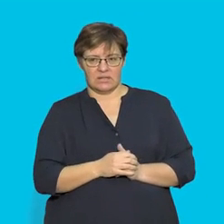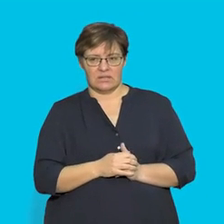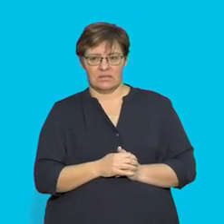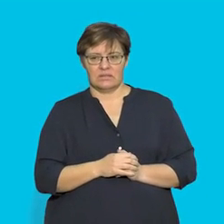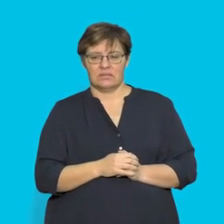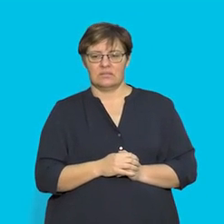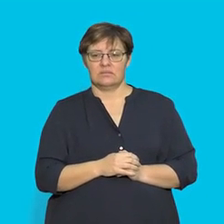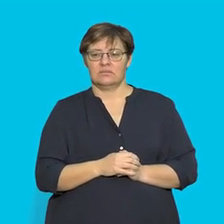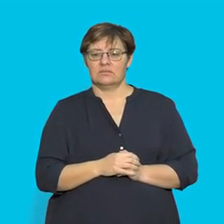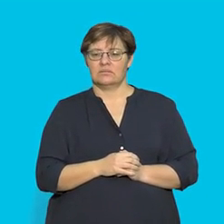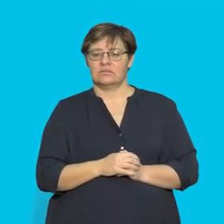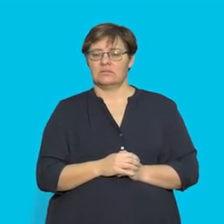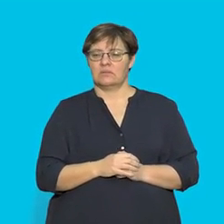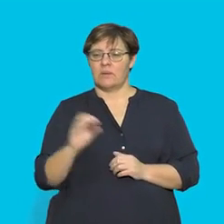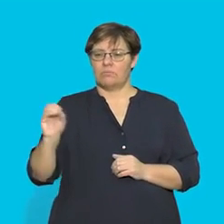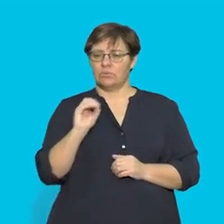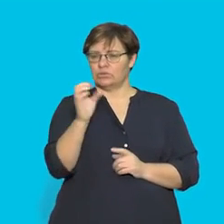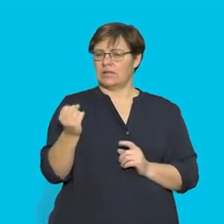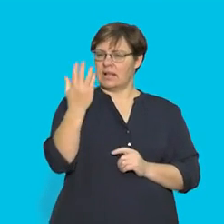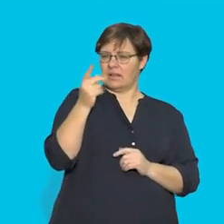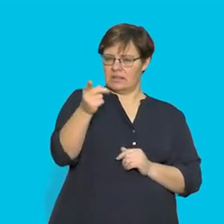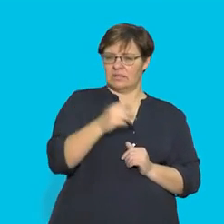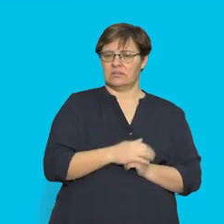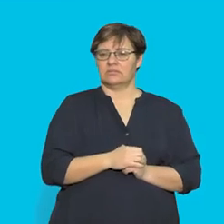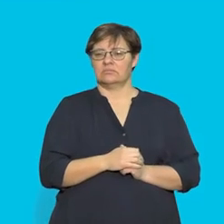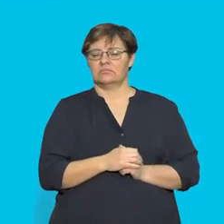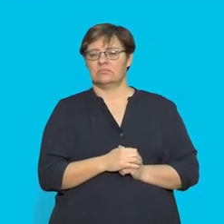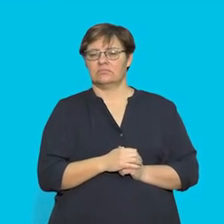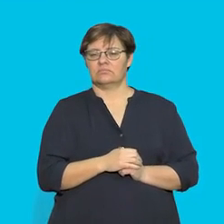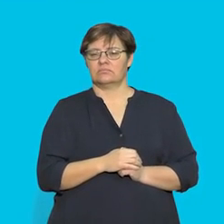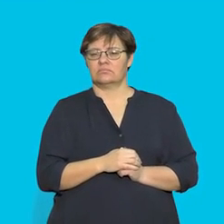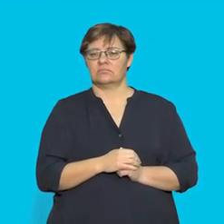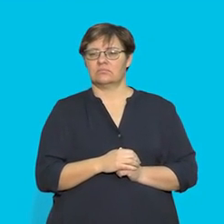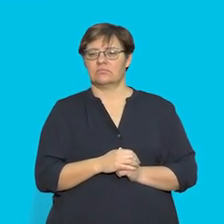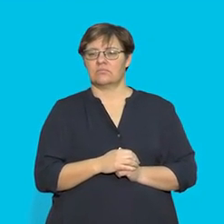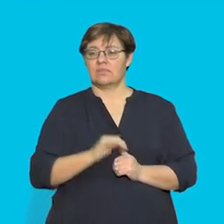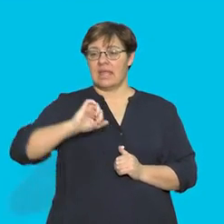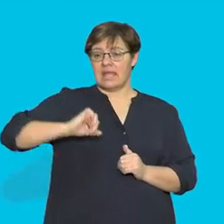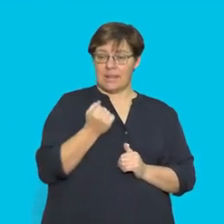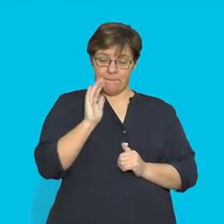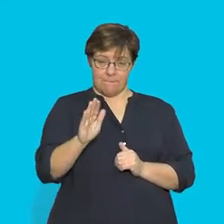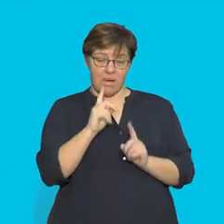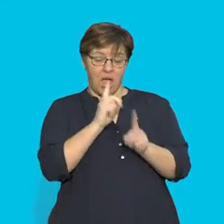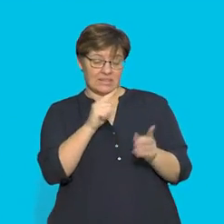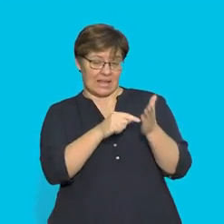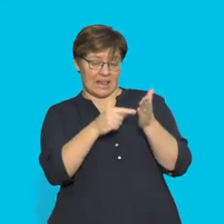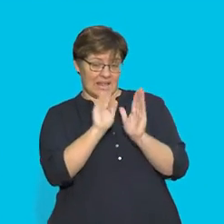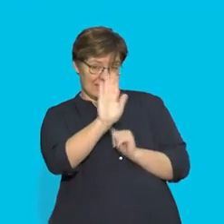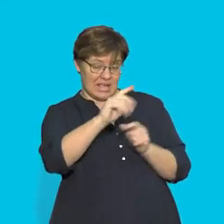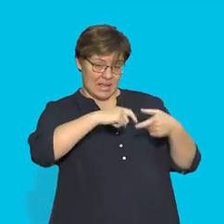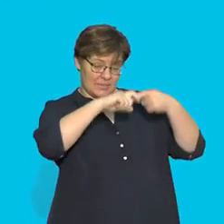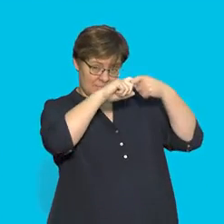the answer. Let me just call out my calculator again. Okay, we're going to keep that in our answer in